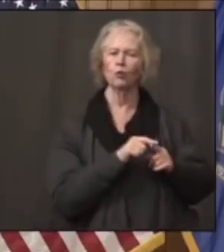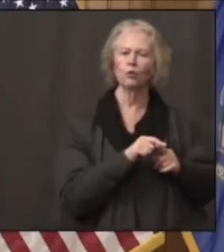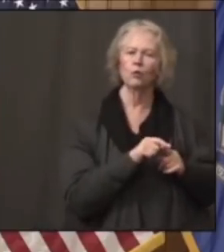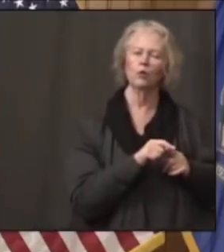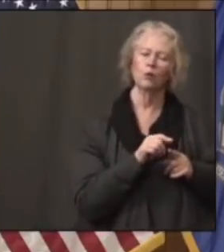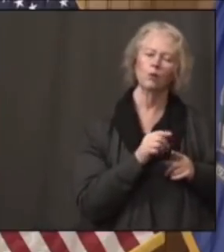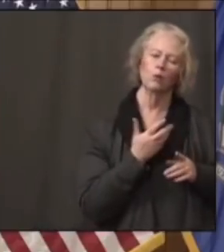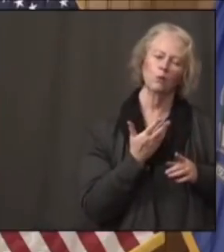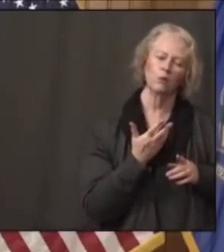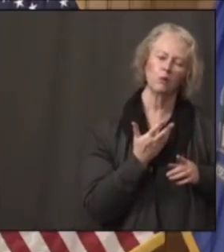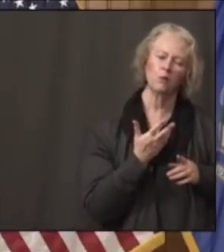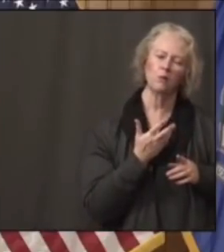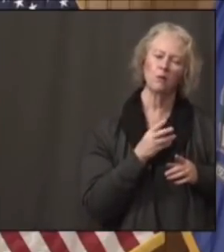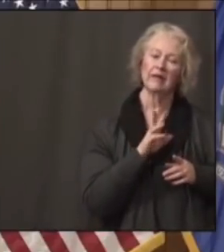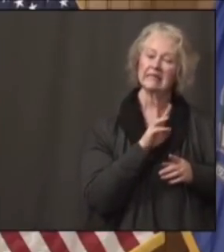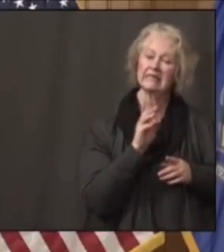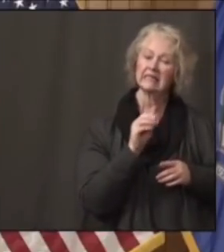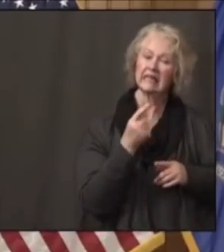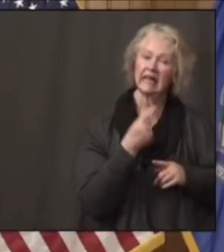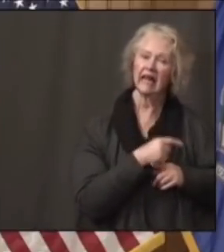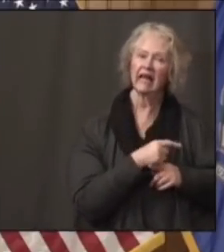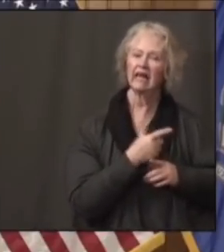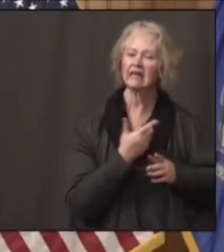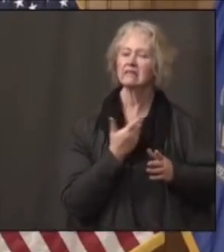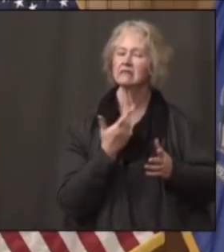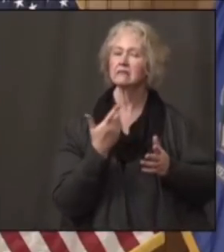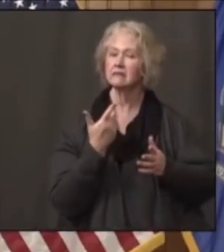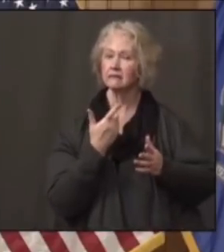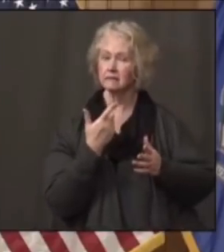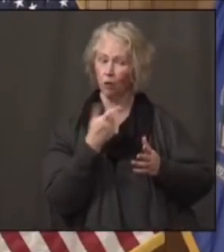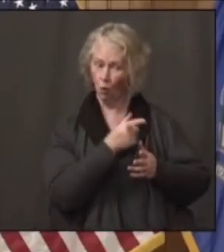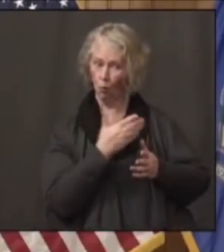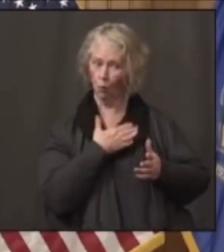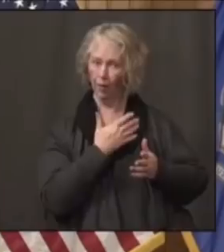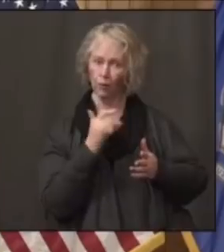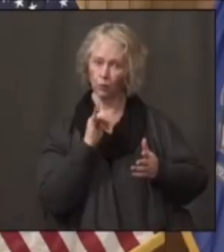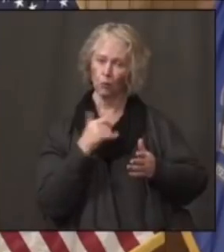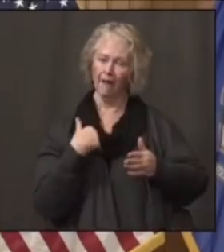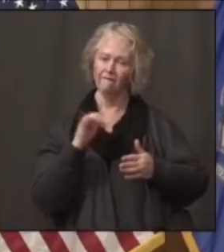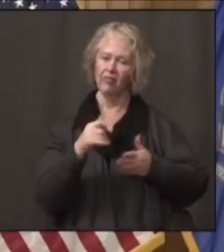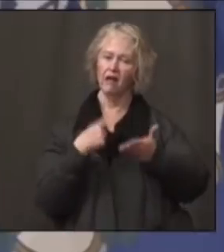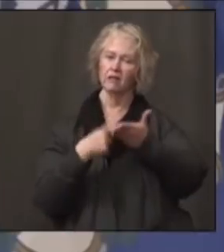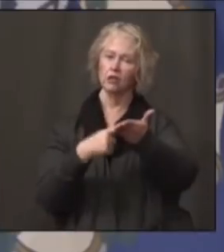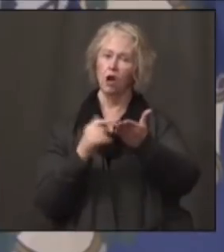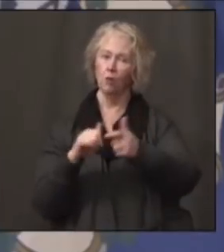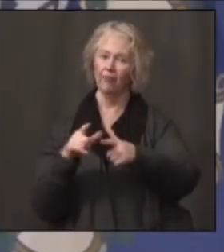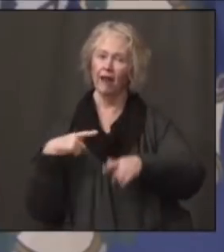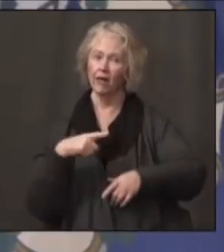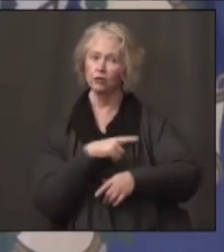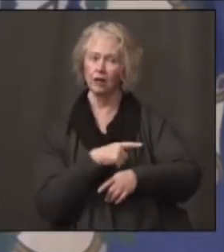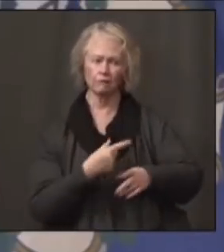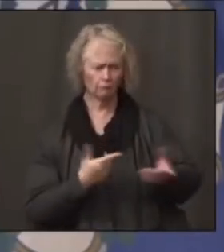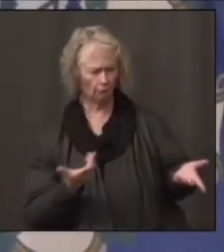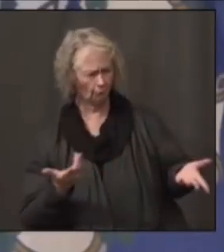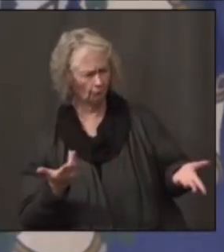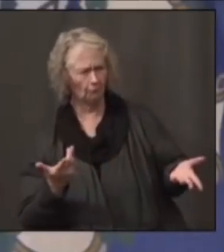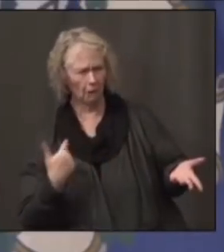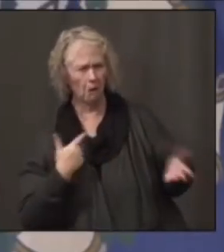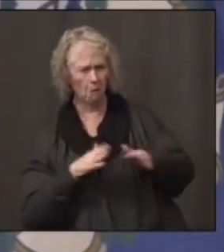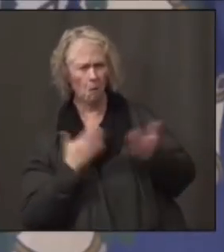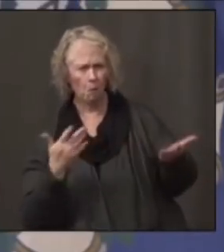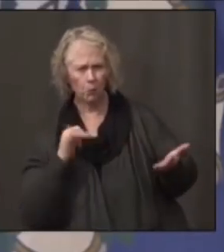that you'd be open to discussing with the legislature? Yeah, no, I would be open to discussing